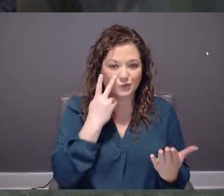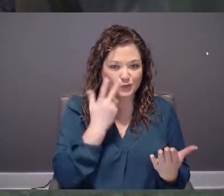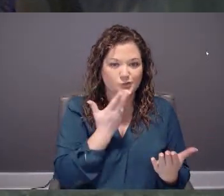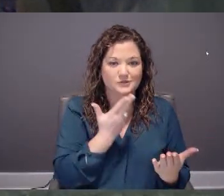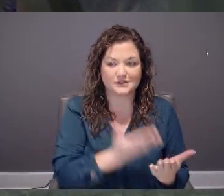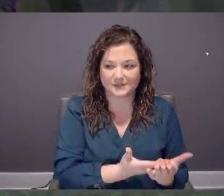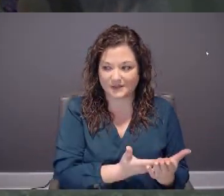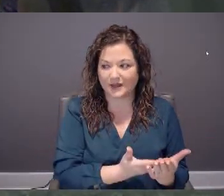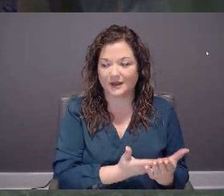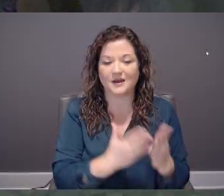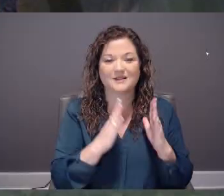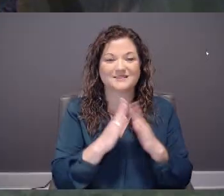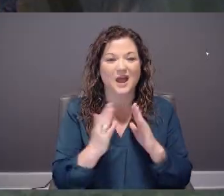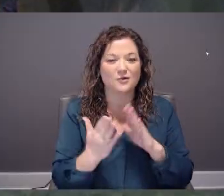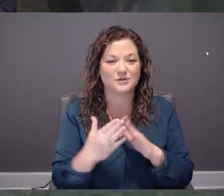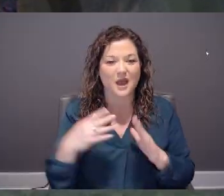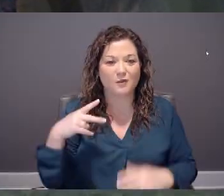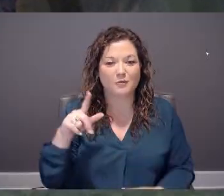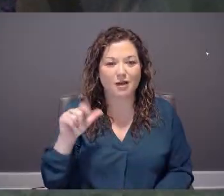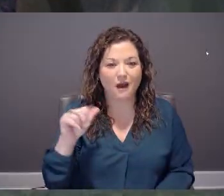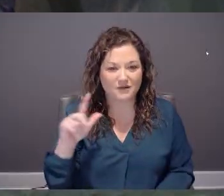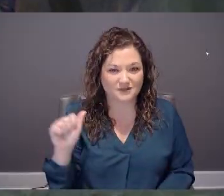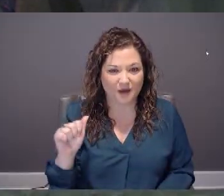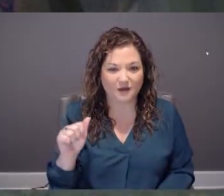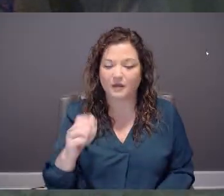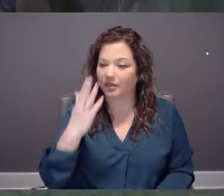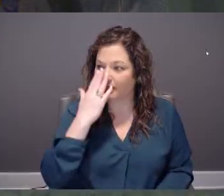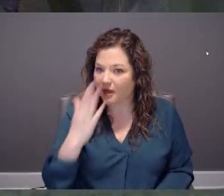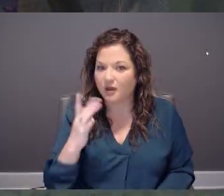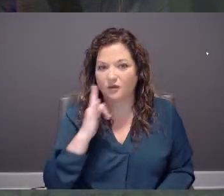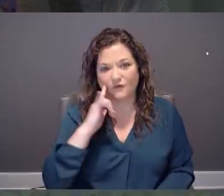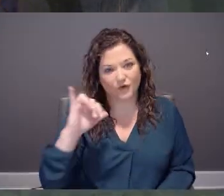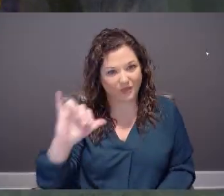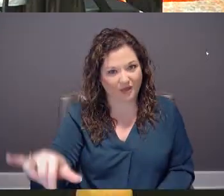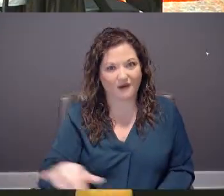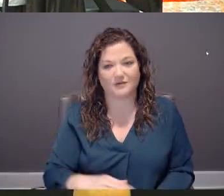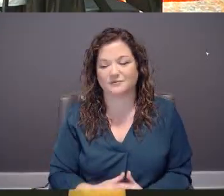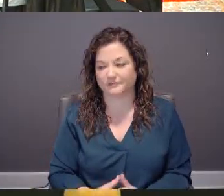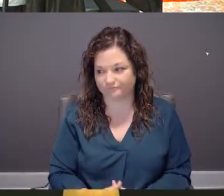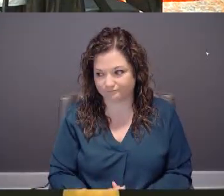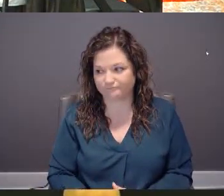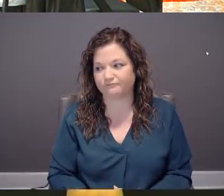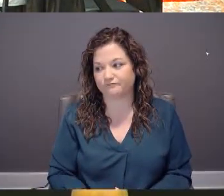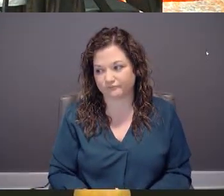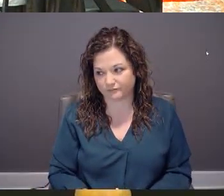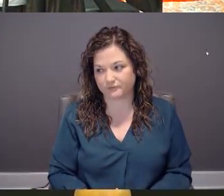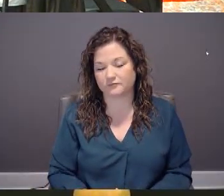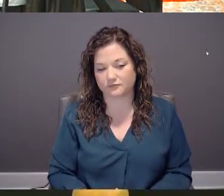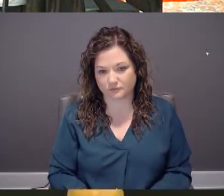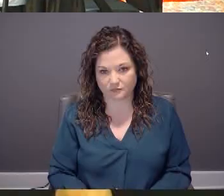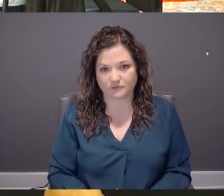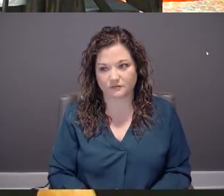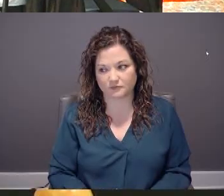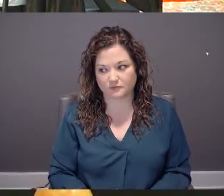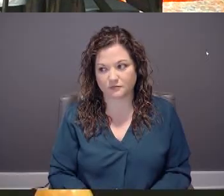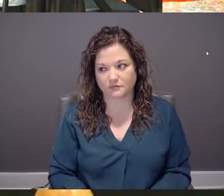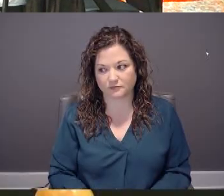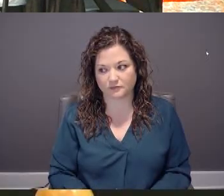Plaza. Thank you, staff. Thank you for that. It's exciting. And I really